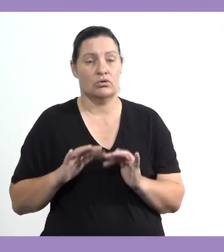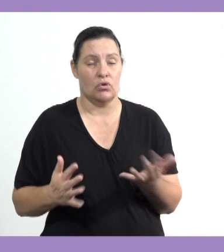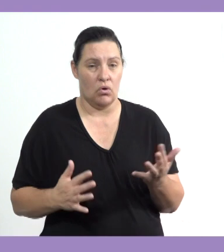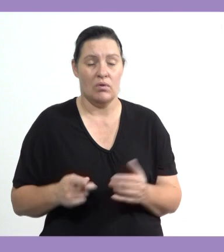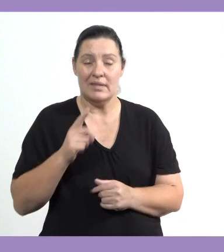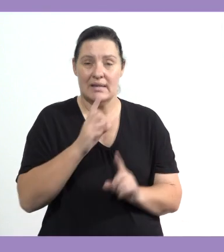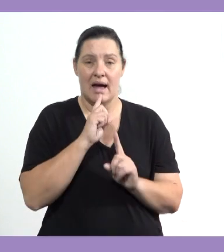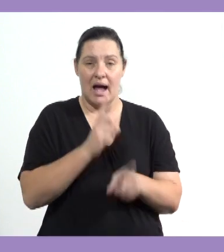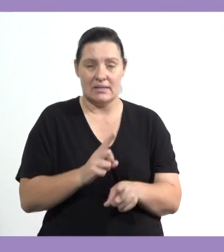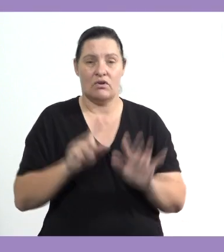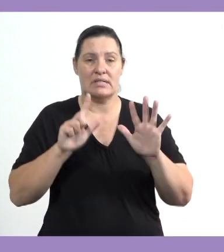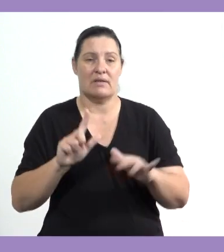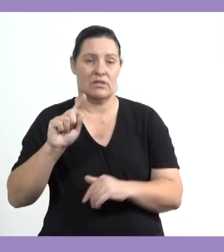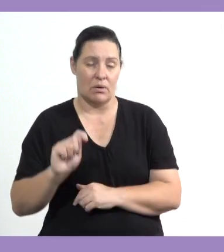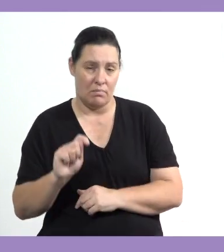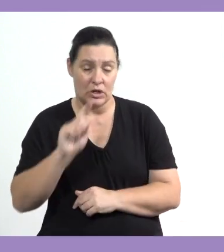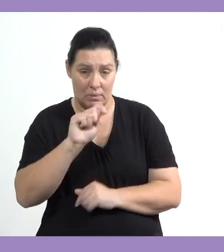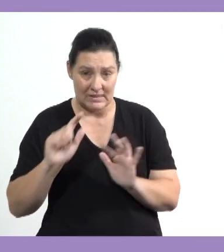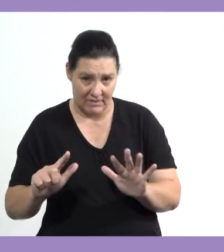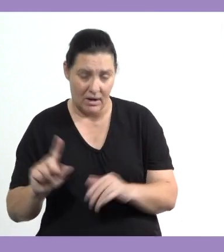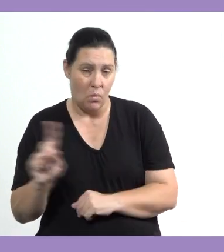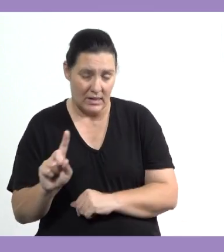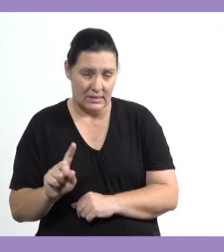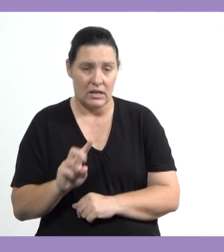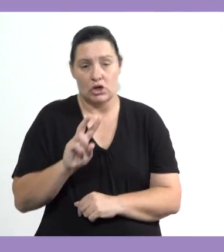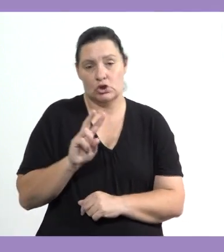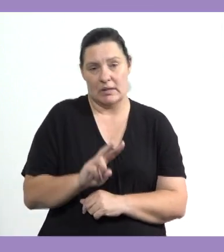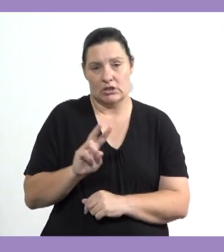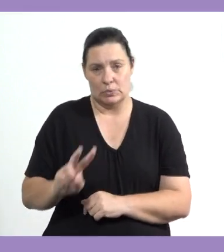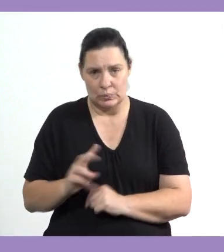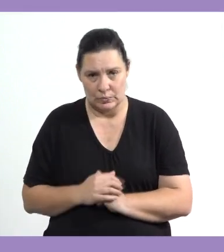So that answer for the seventh term is going to be a